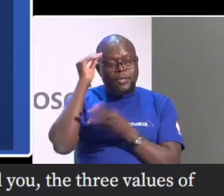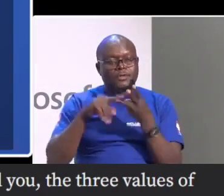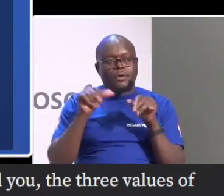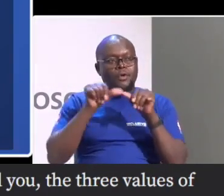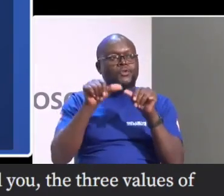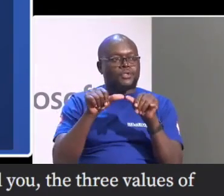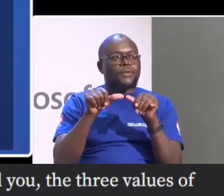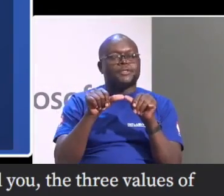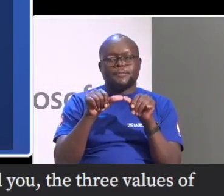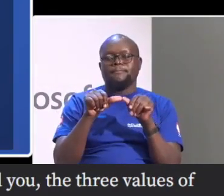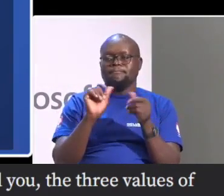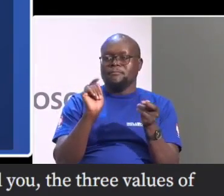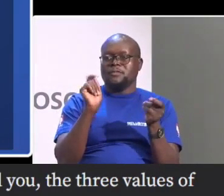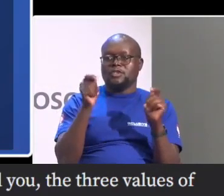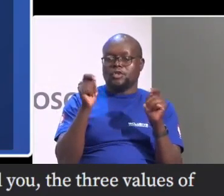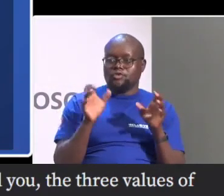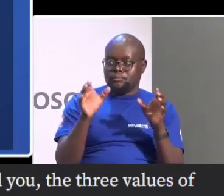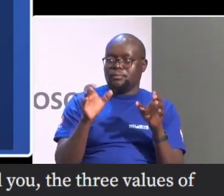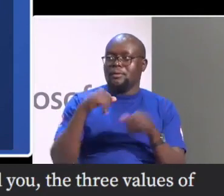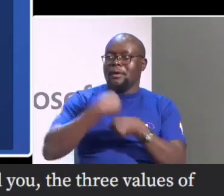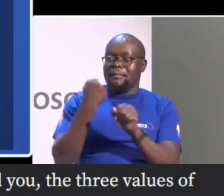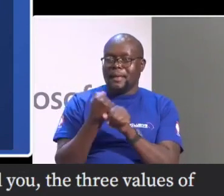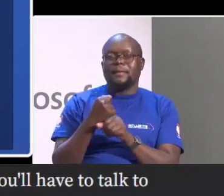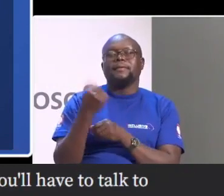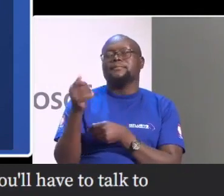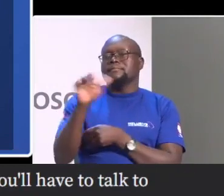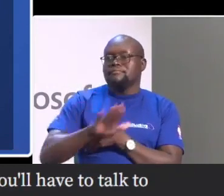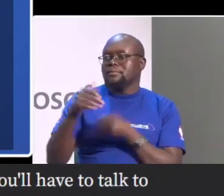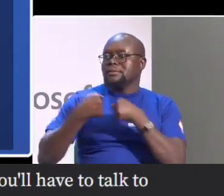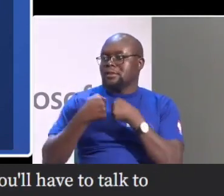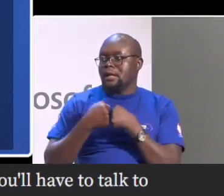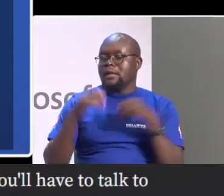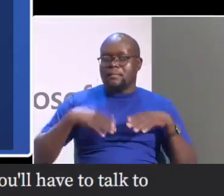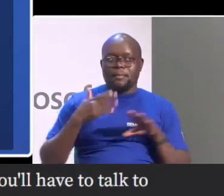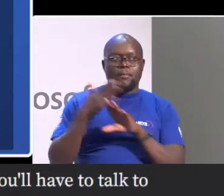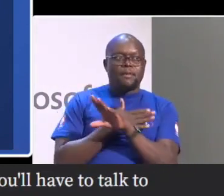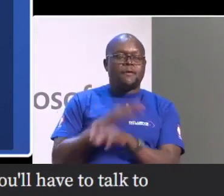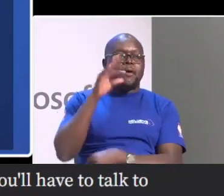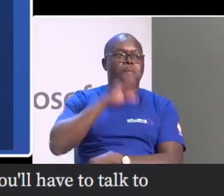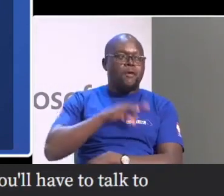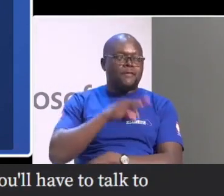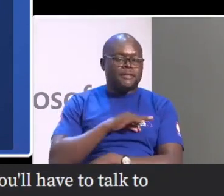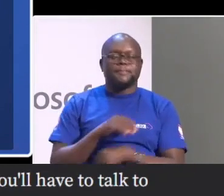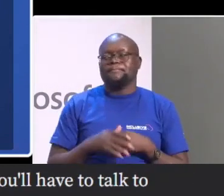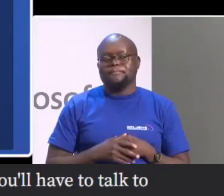continuous reinforcement, make the space, challenge the norm, people before profits.